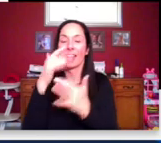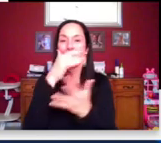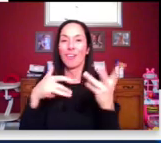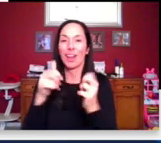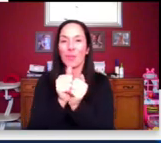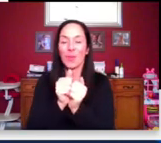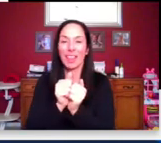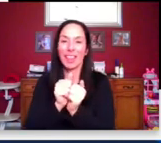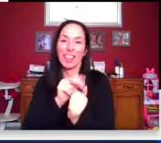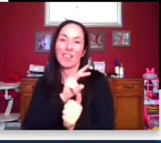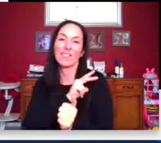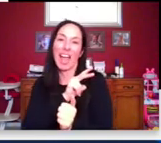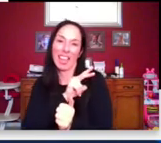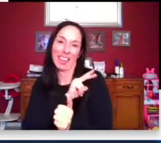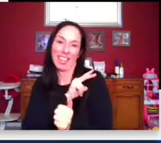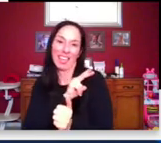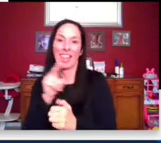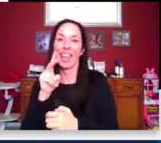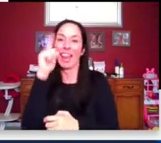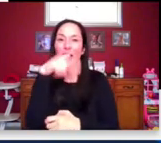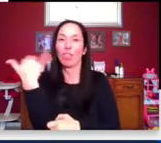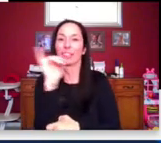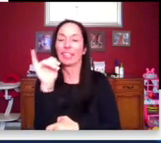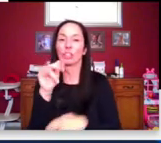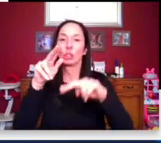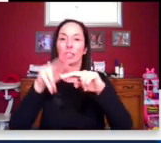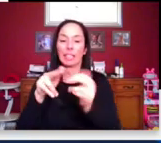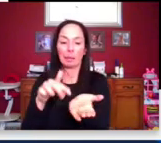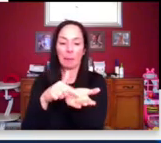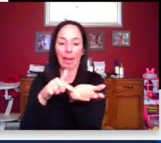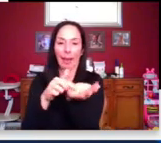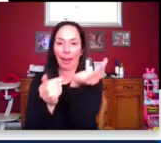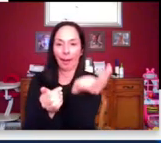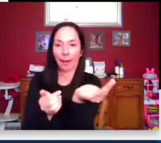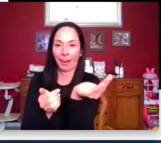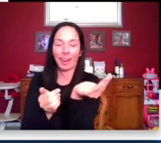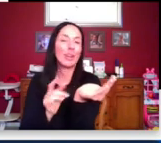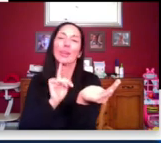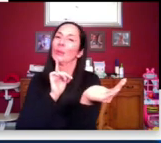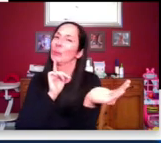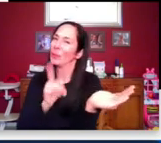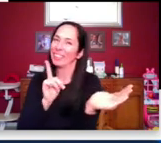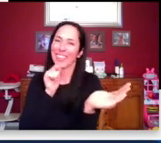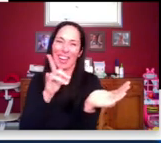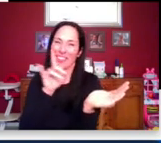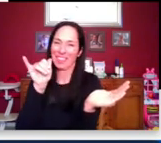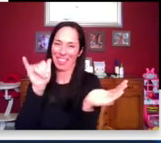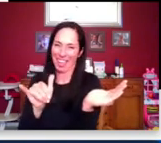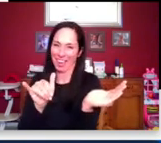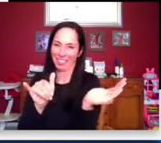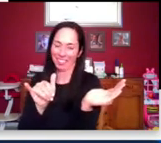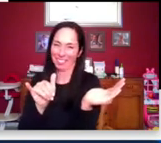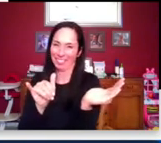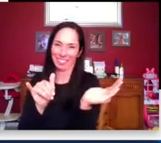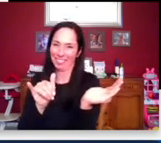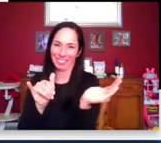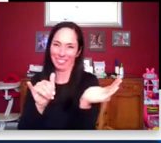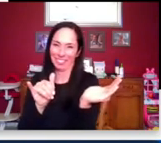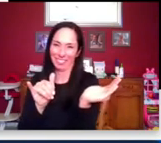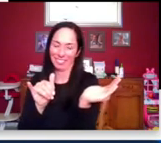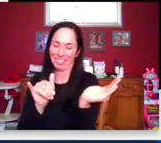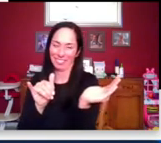Violet, and it almost appears that she is sitting in my hand. Now, of course, she is not really doing that. Mr. Gluskin is hiding behind